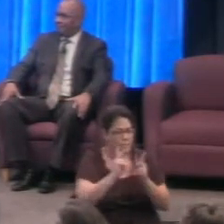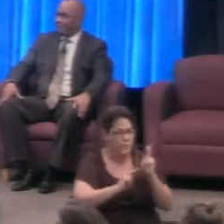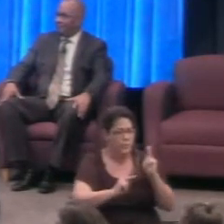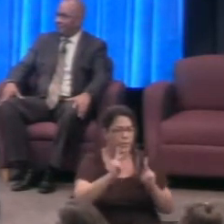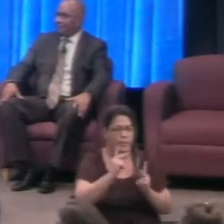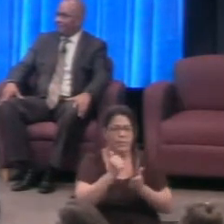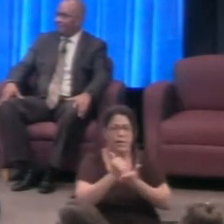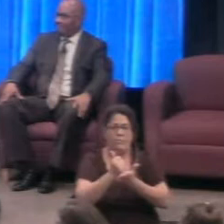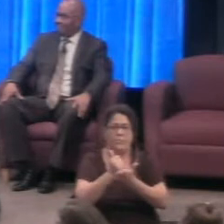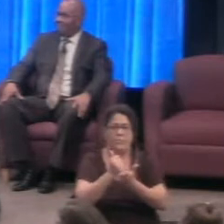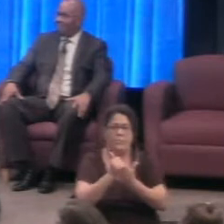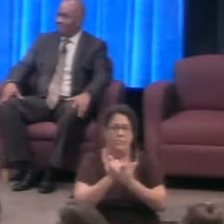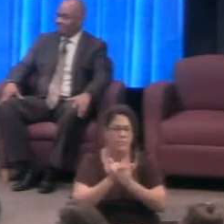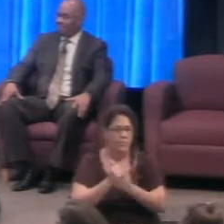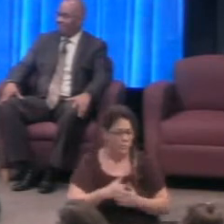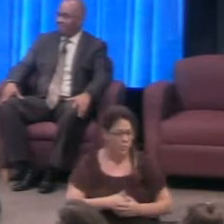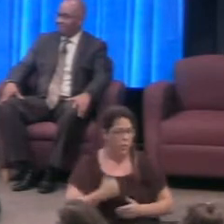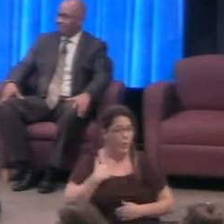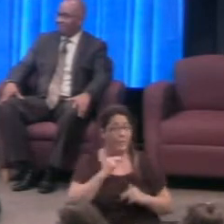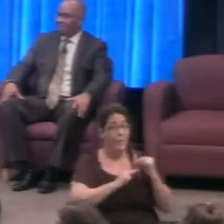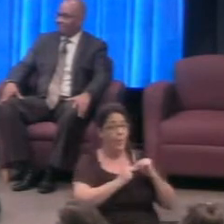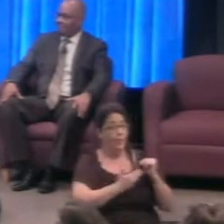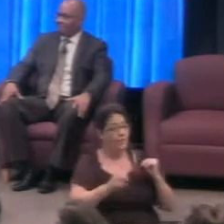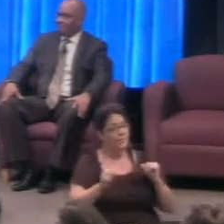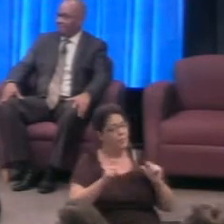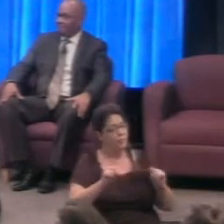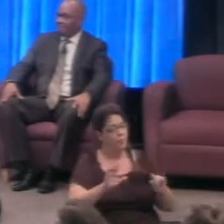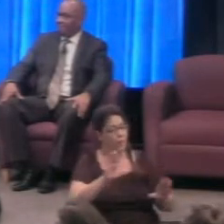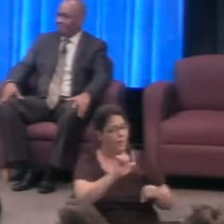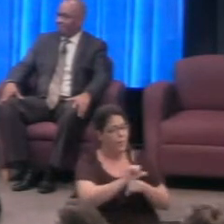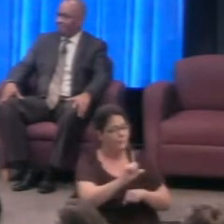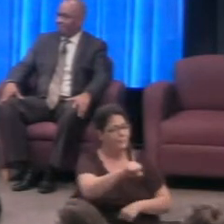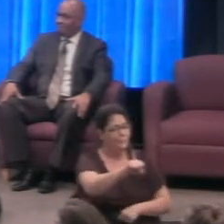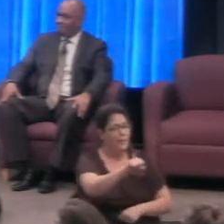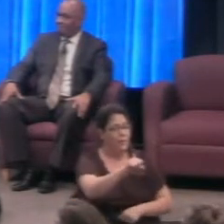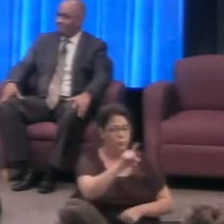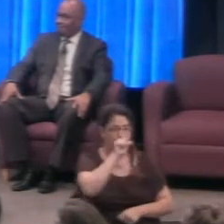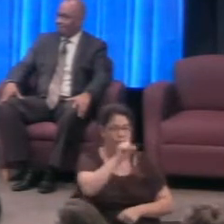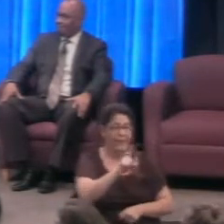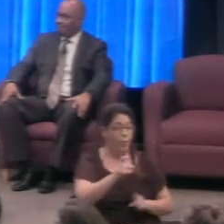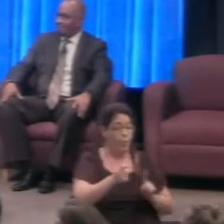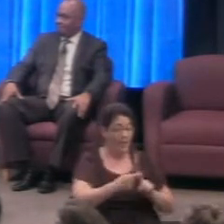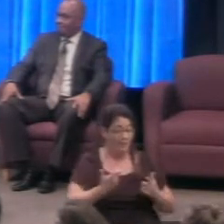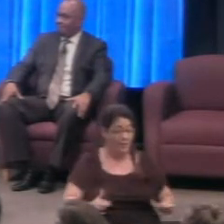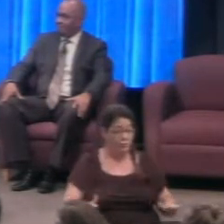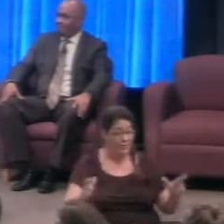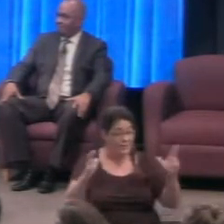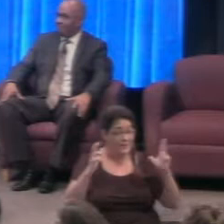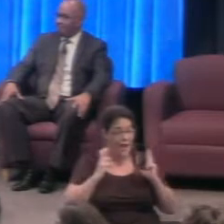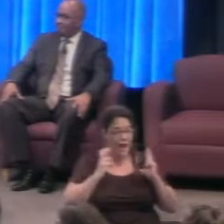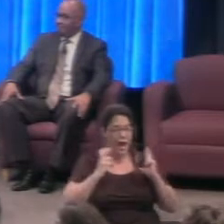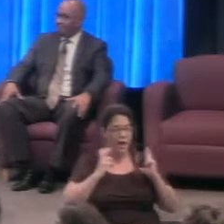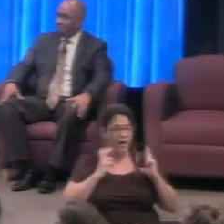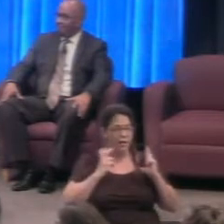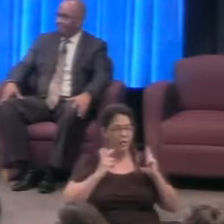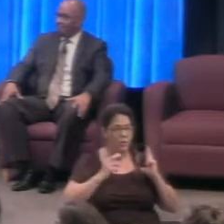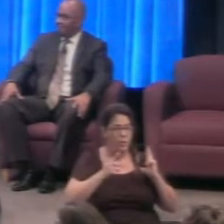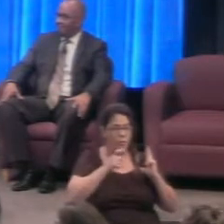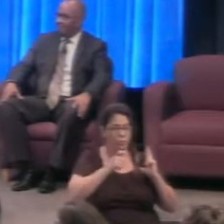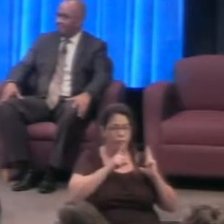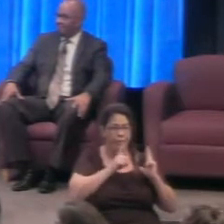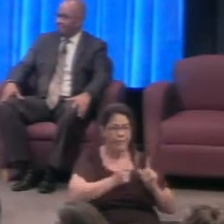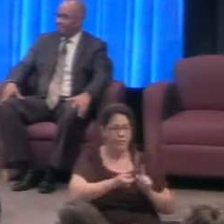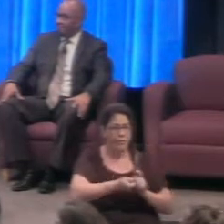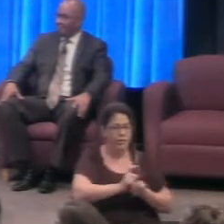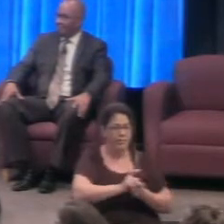stuff, we do great things, but at the end of your career, it's the people that you've impacted. And I think you